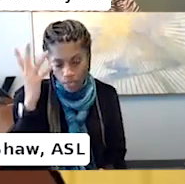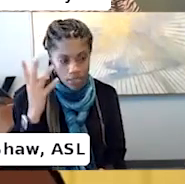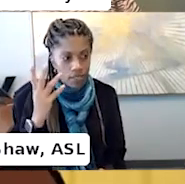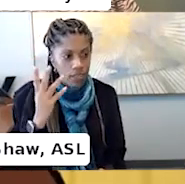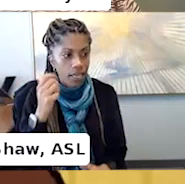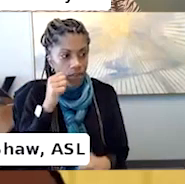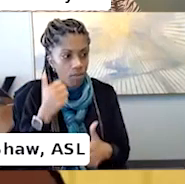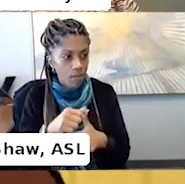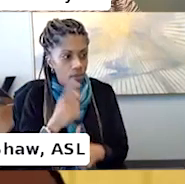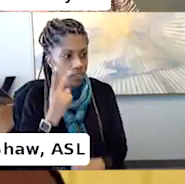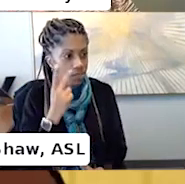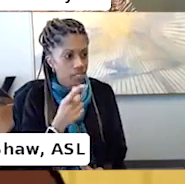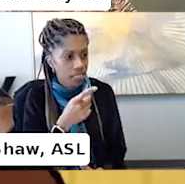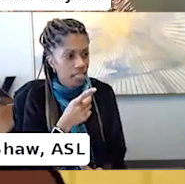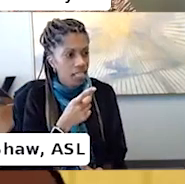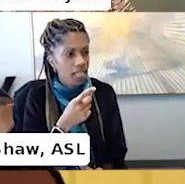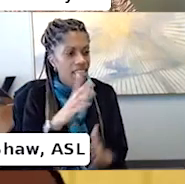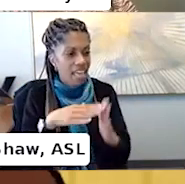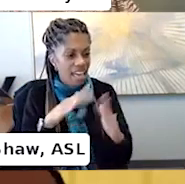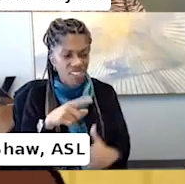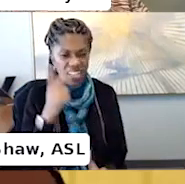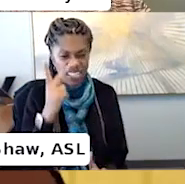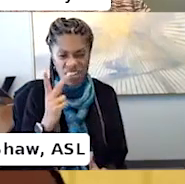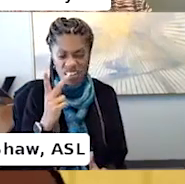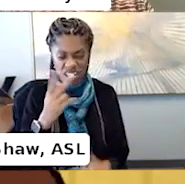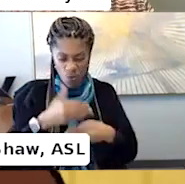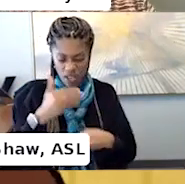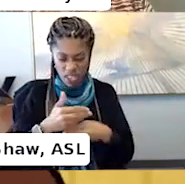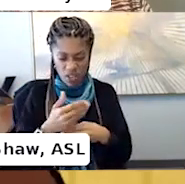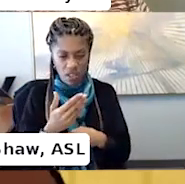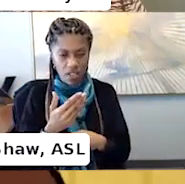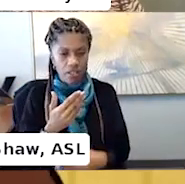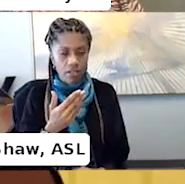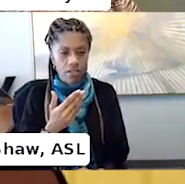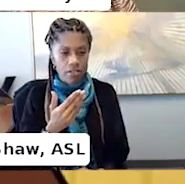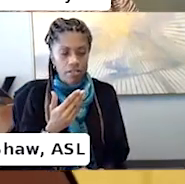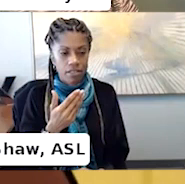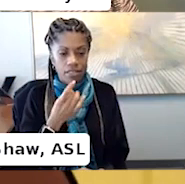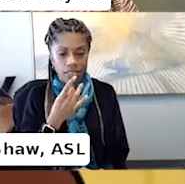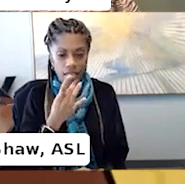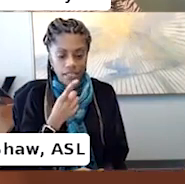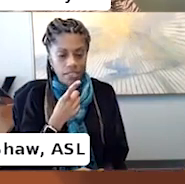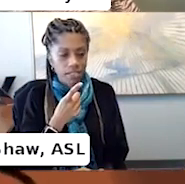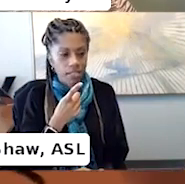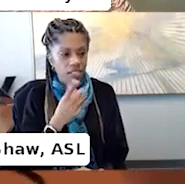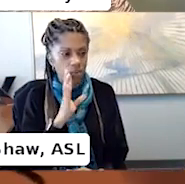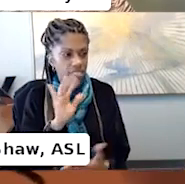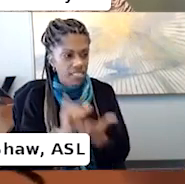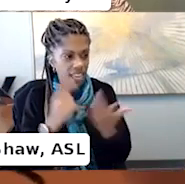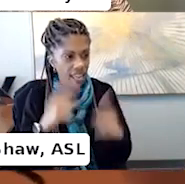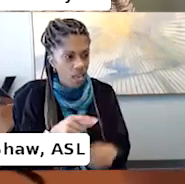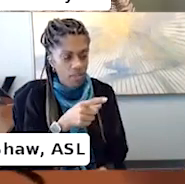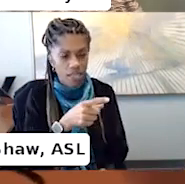said, what's going on with those flickering of those lights? And it was crack pipes. We looked at each other and said, it's not